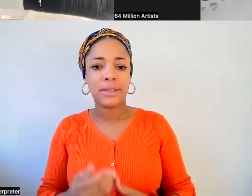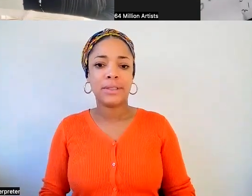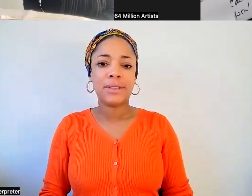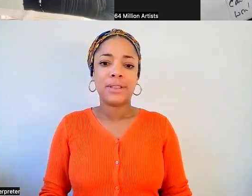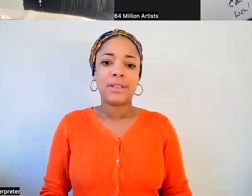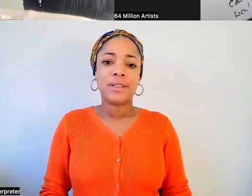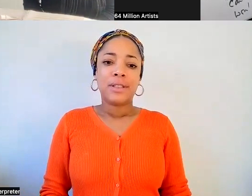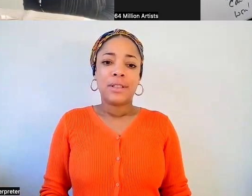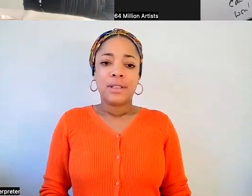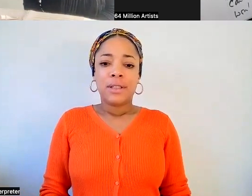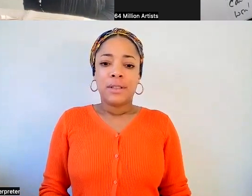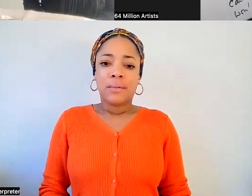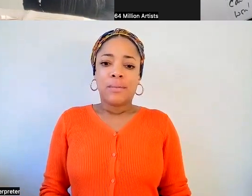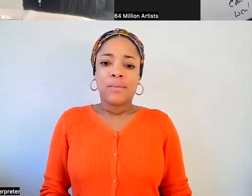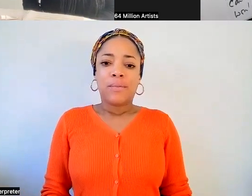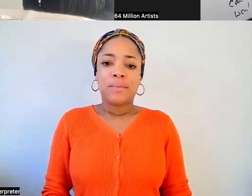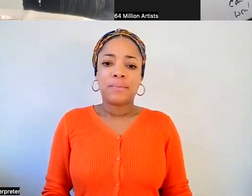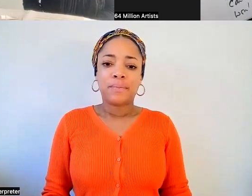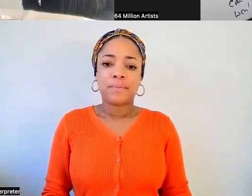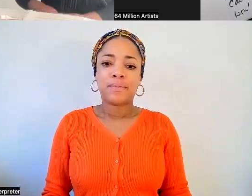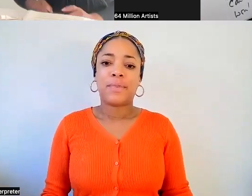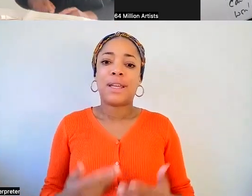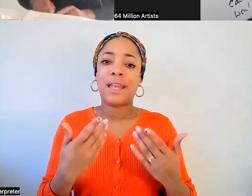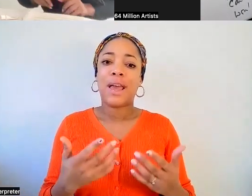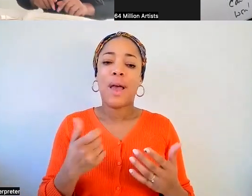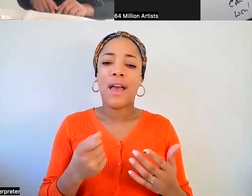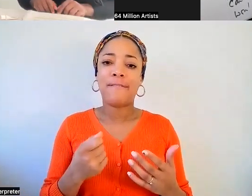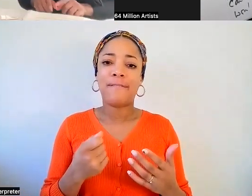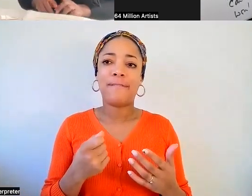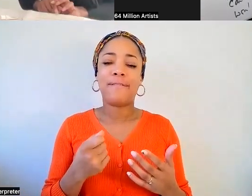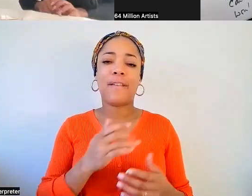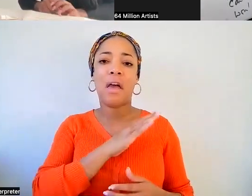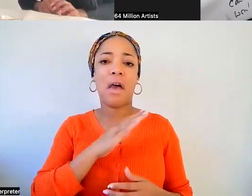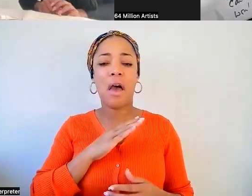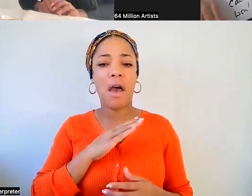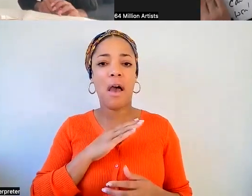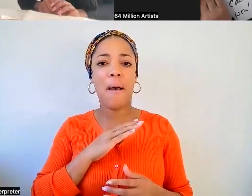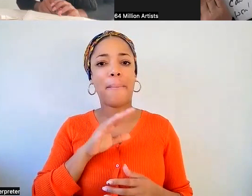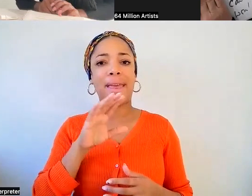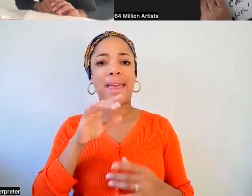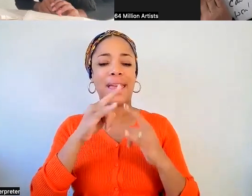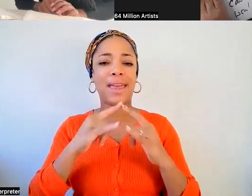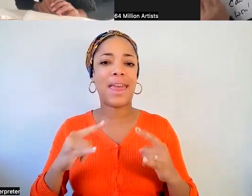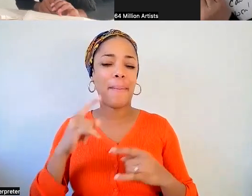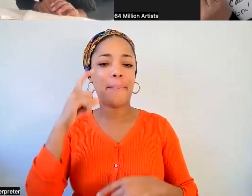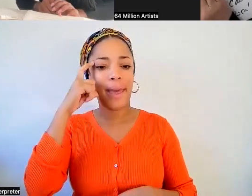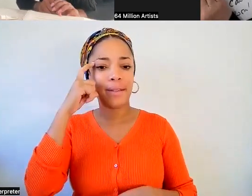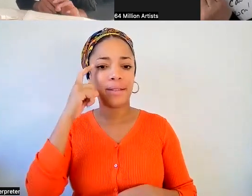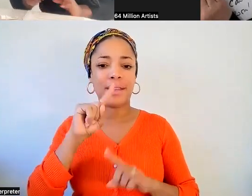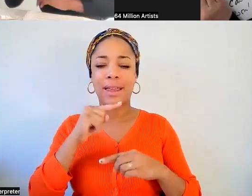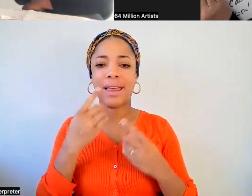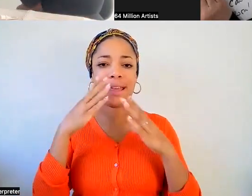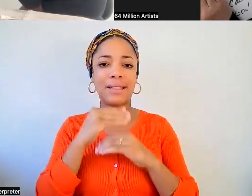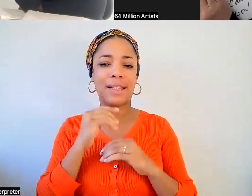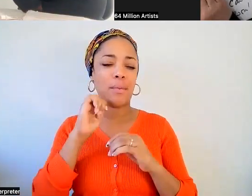as army camp bed, can't sleep, won't sleep. Now, I got hard and gritty under my cheeks, slightly different rhythm.